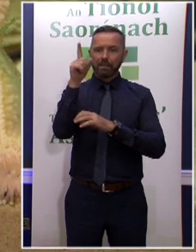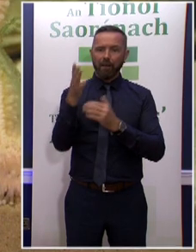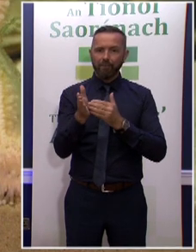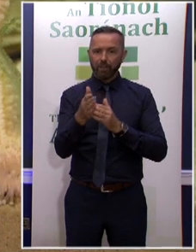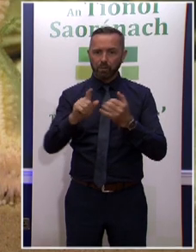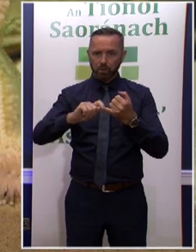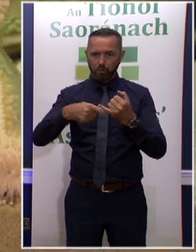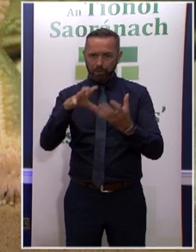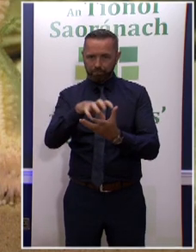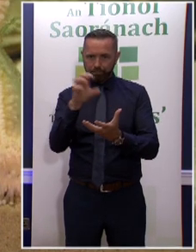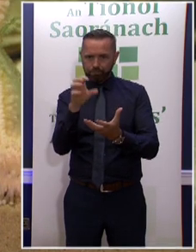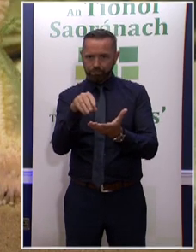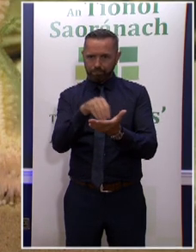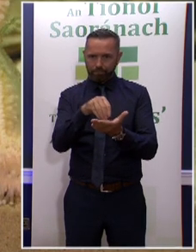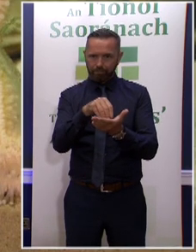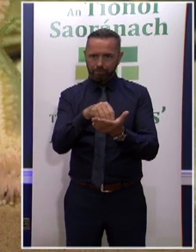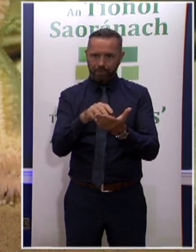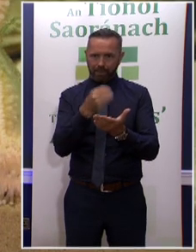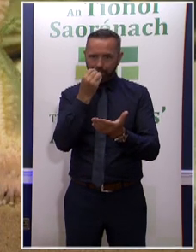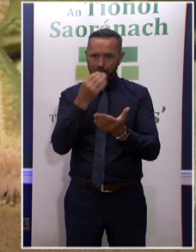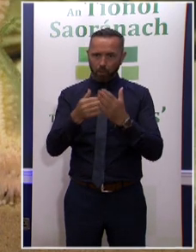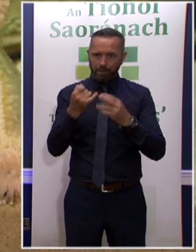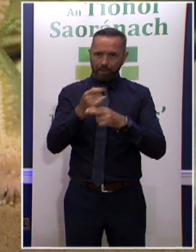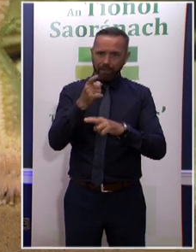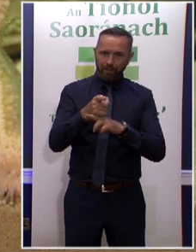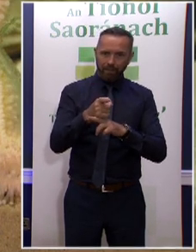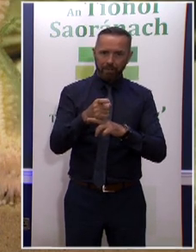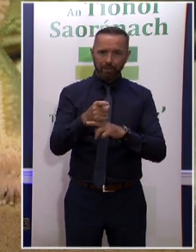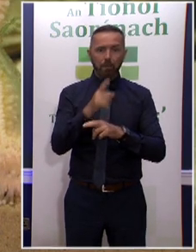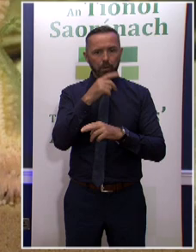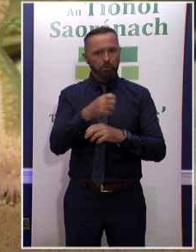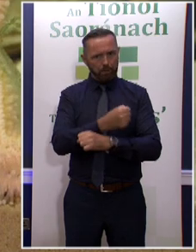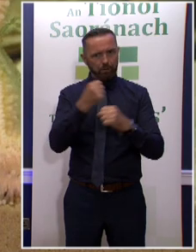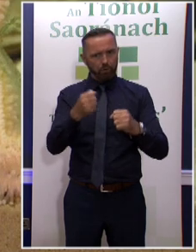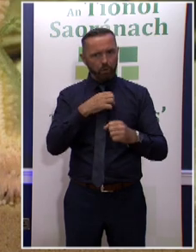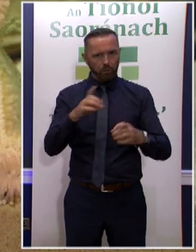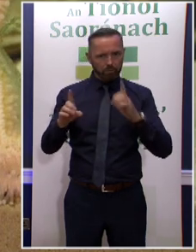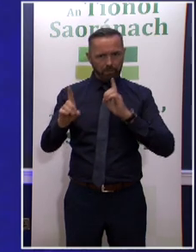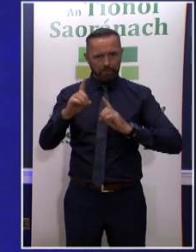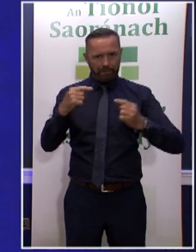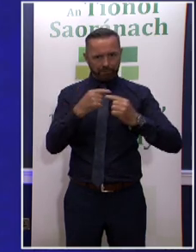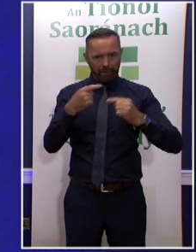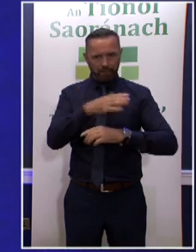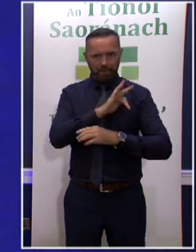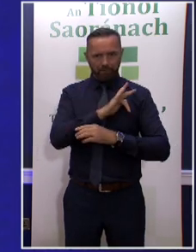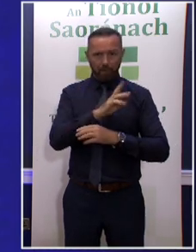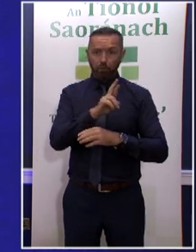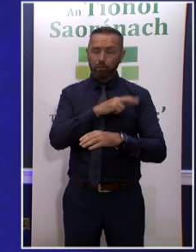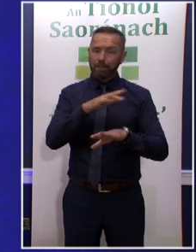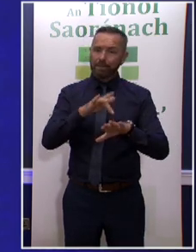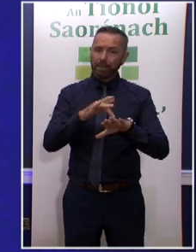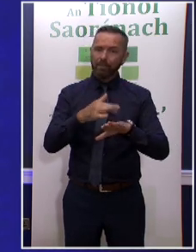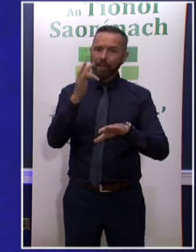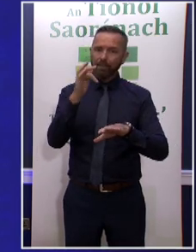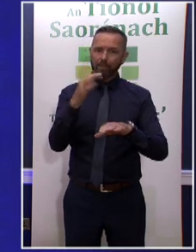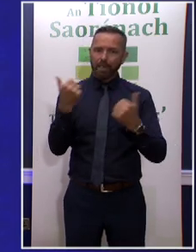get the tasty morsel inside. But they're actually surprisingly able to defend themselves. So they're very, very sensitive. If there's a